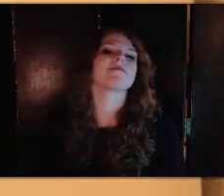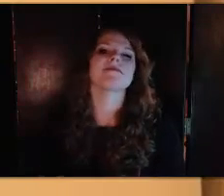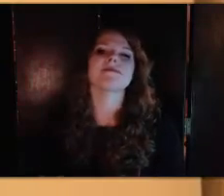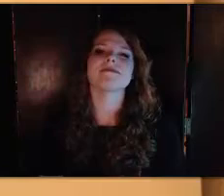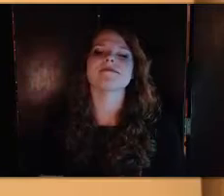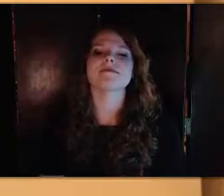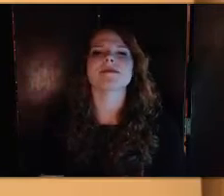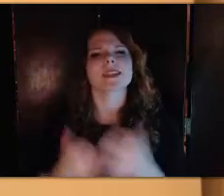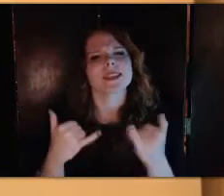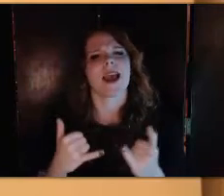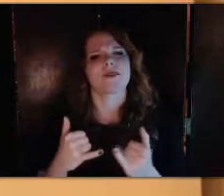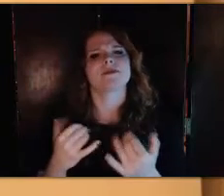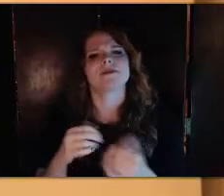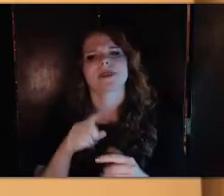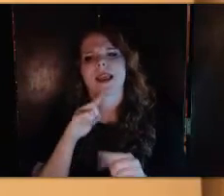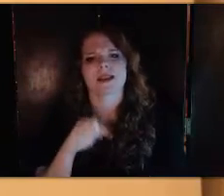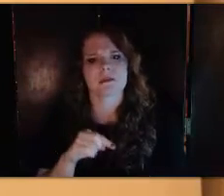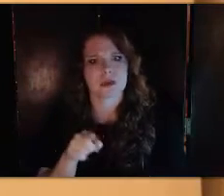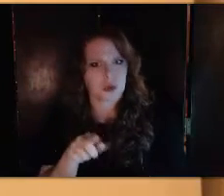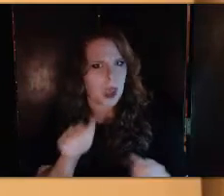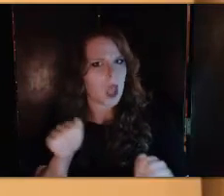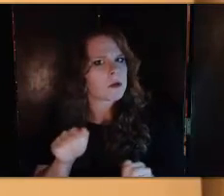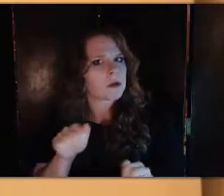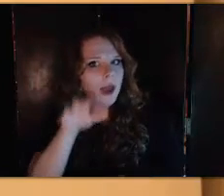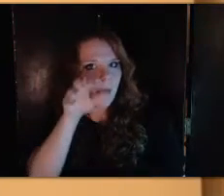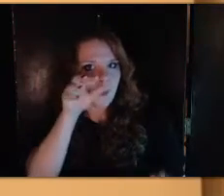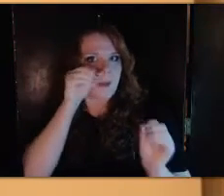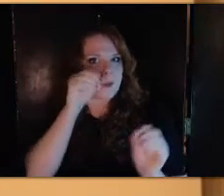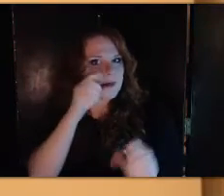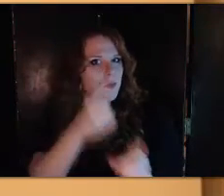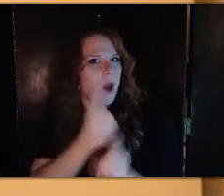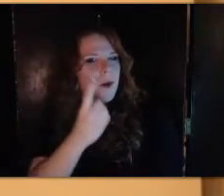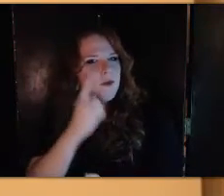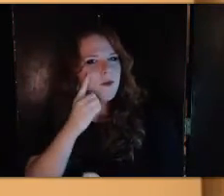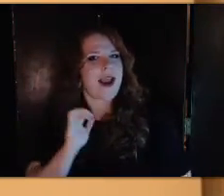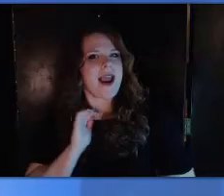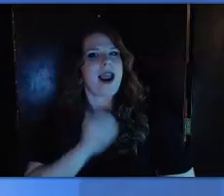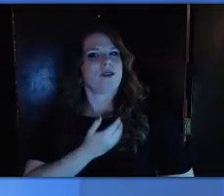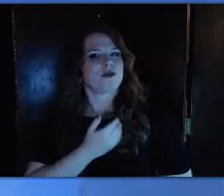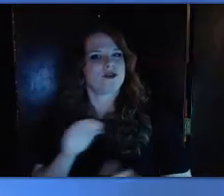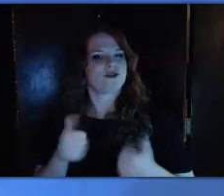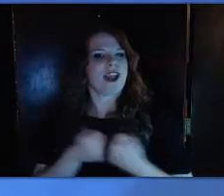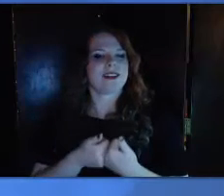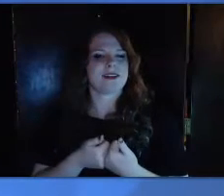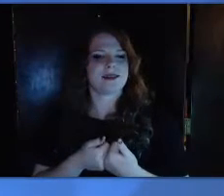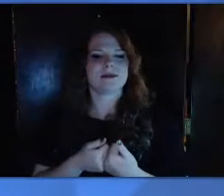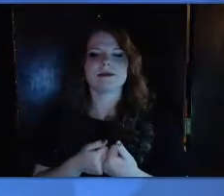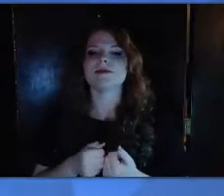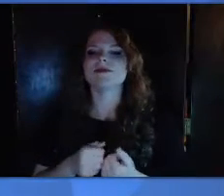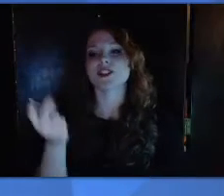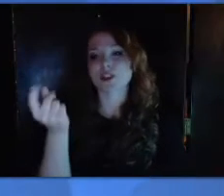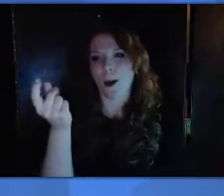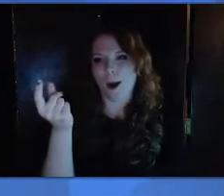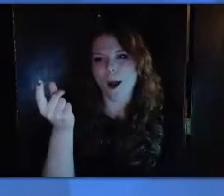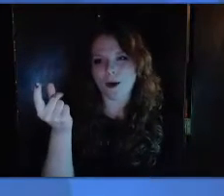time now to get a look at today's answers. Were you able to sniff out the correct one for our challenge question? That's a talent some